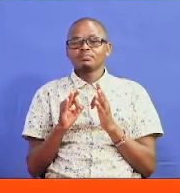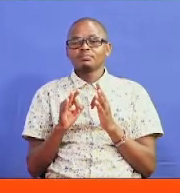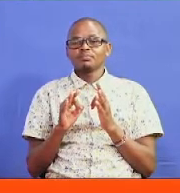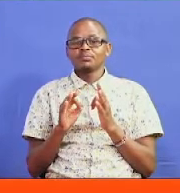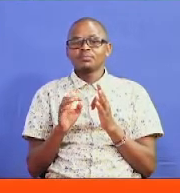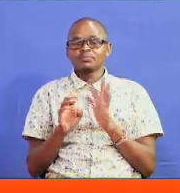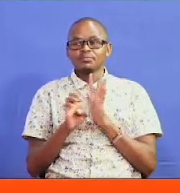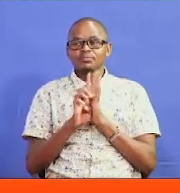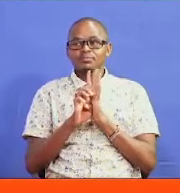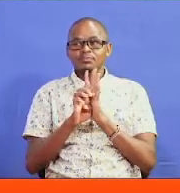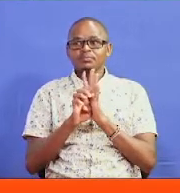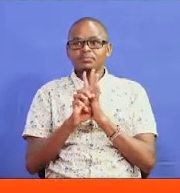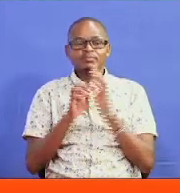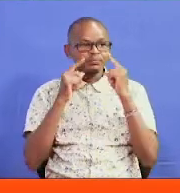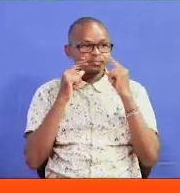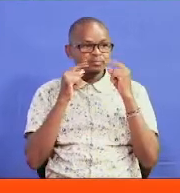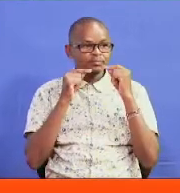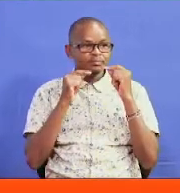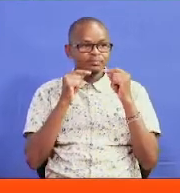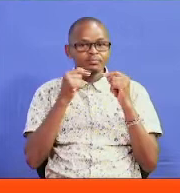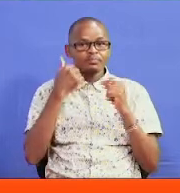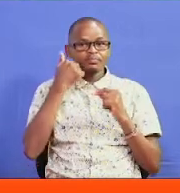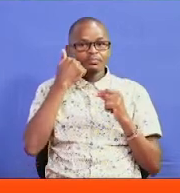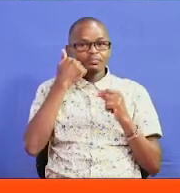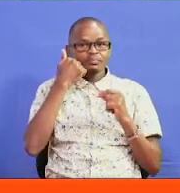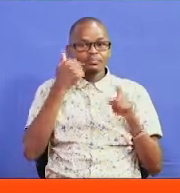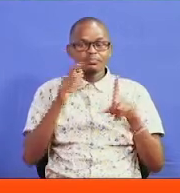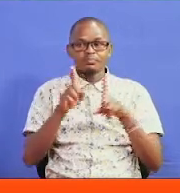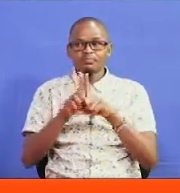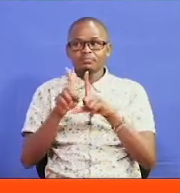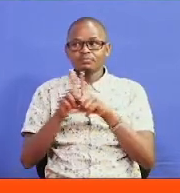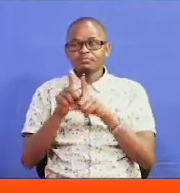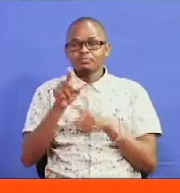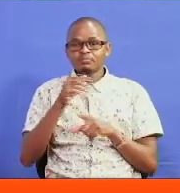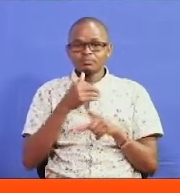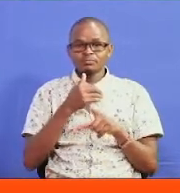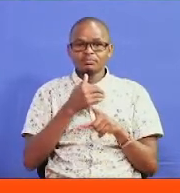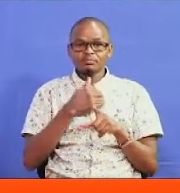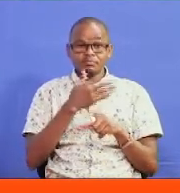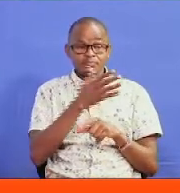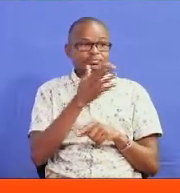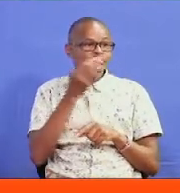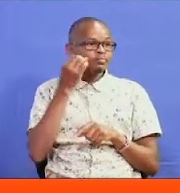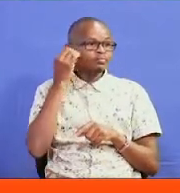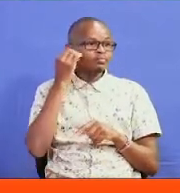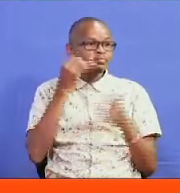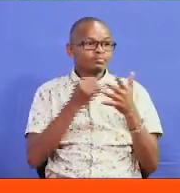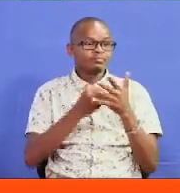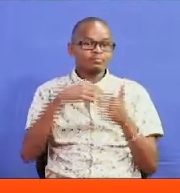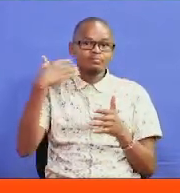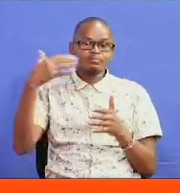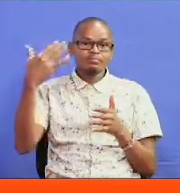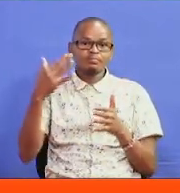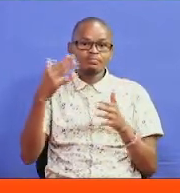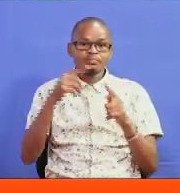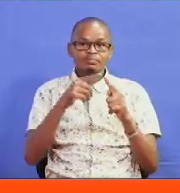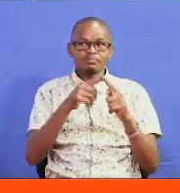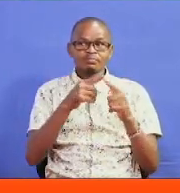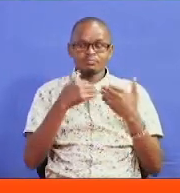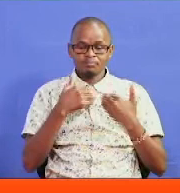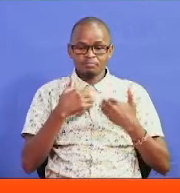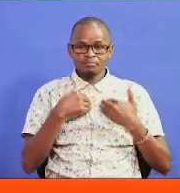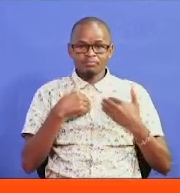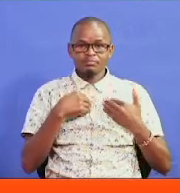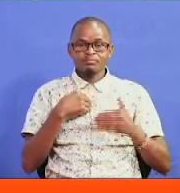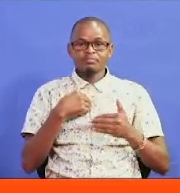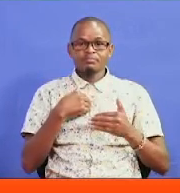for example, a cat or dogs as well, those that you're having them at home, then it's always important to have